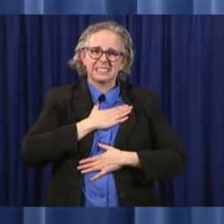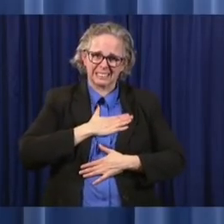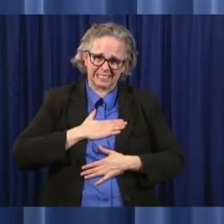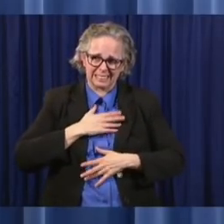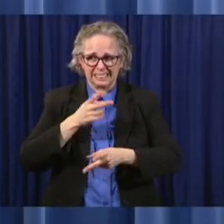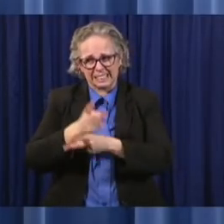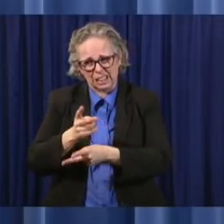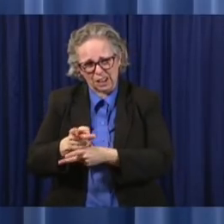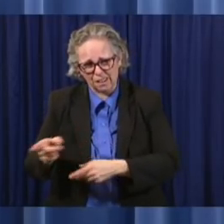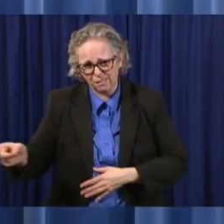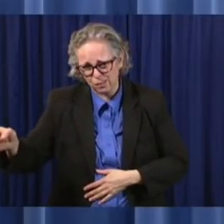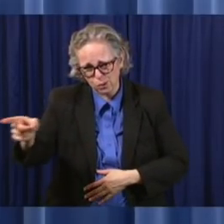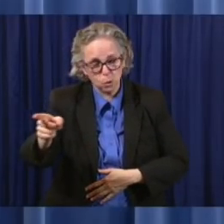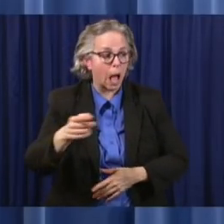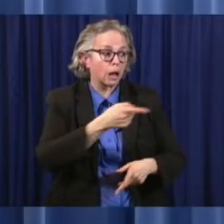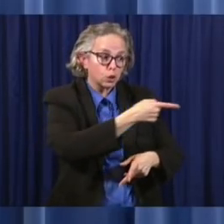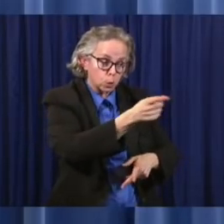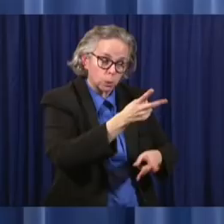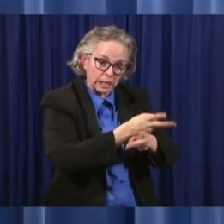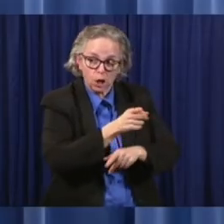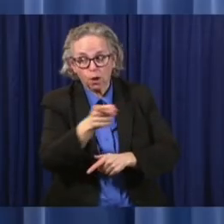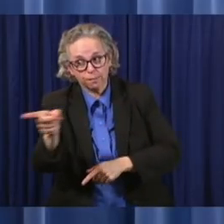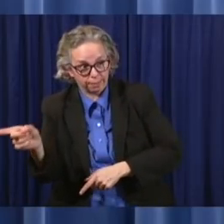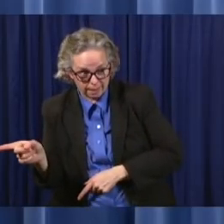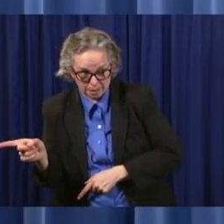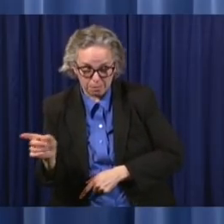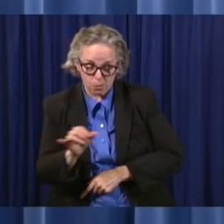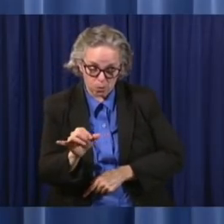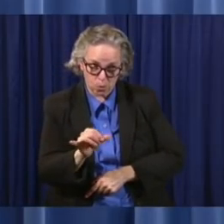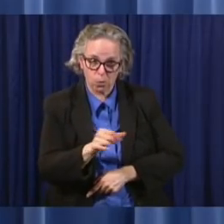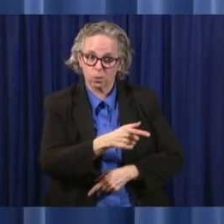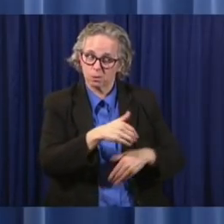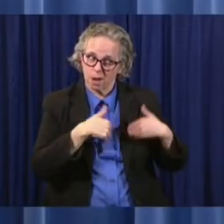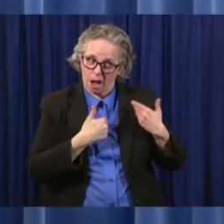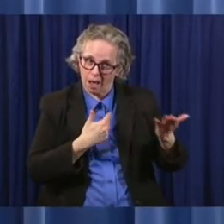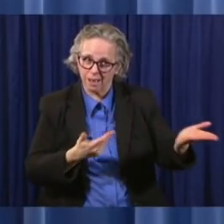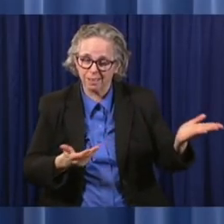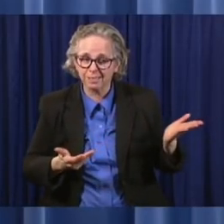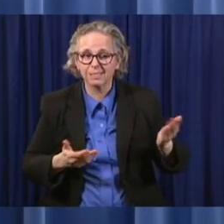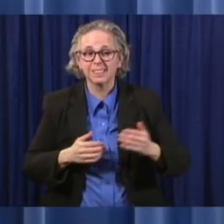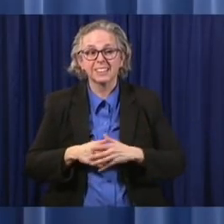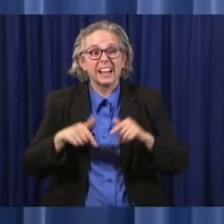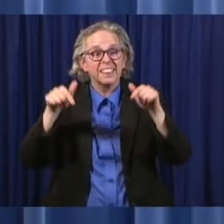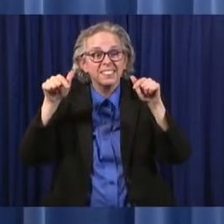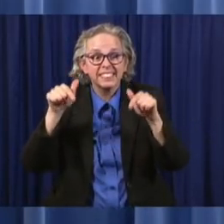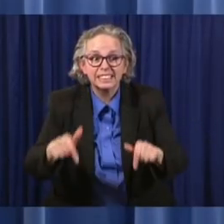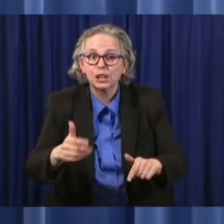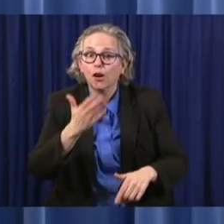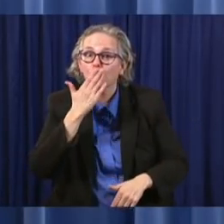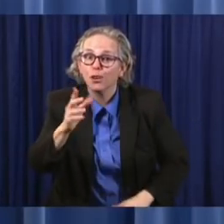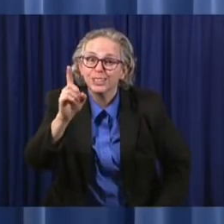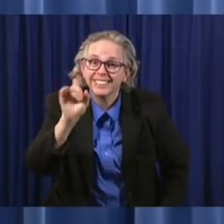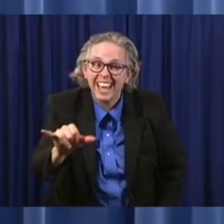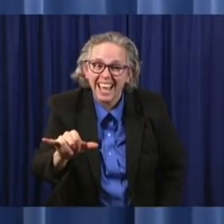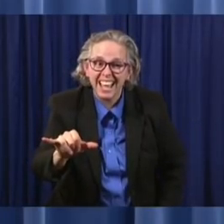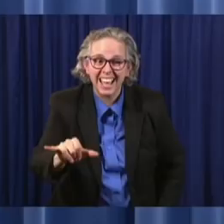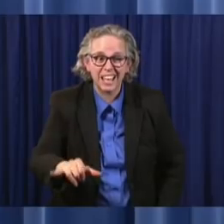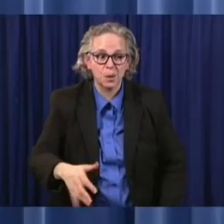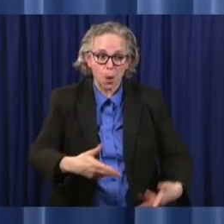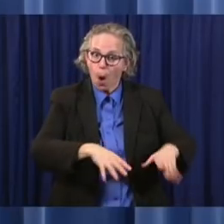for them. This is a good day. This is a day when we're opening things up. We have more